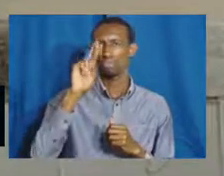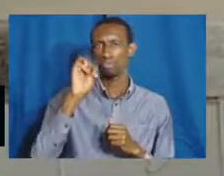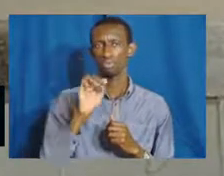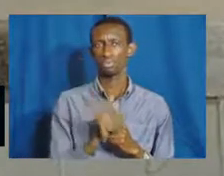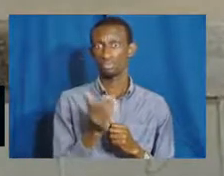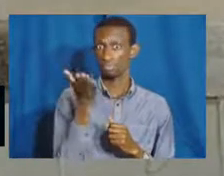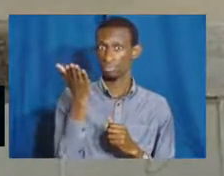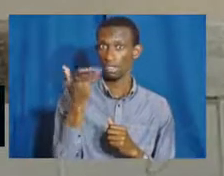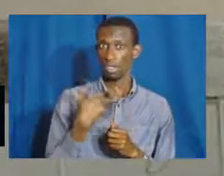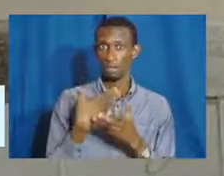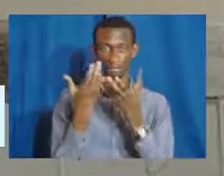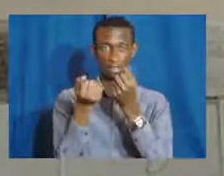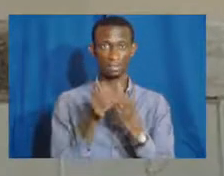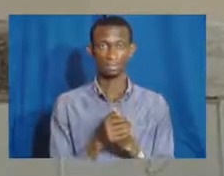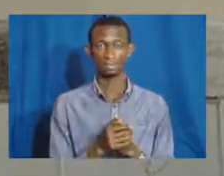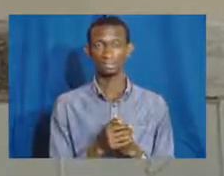We have